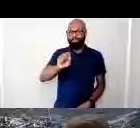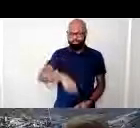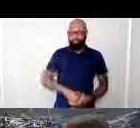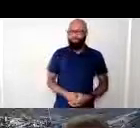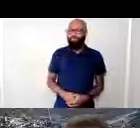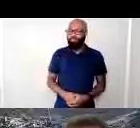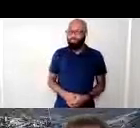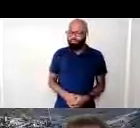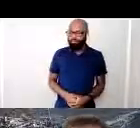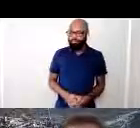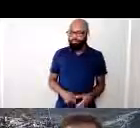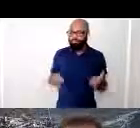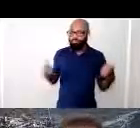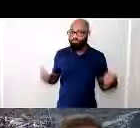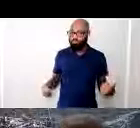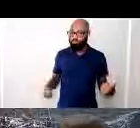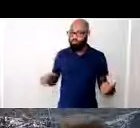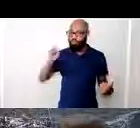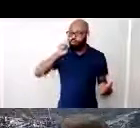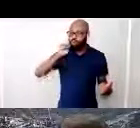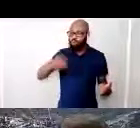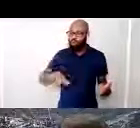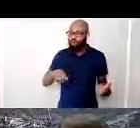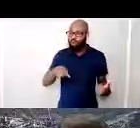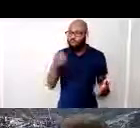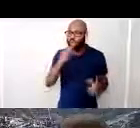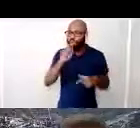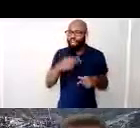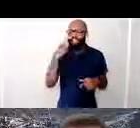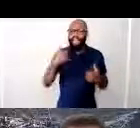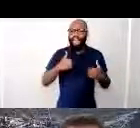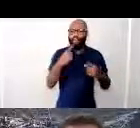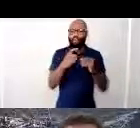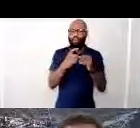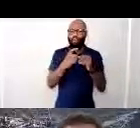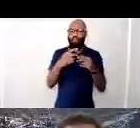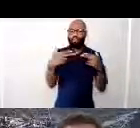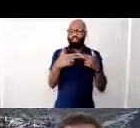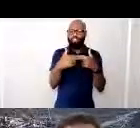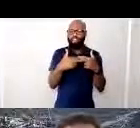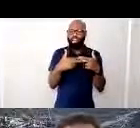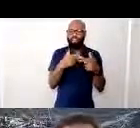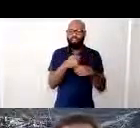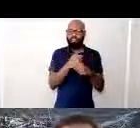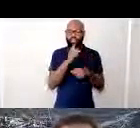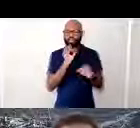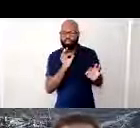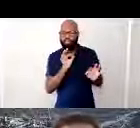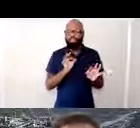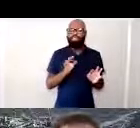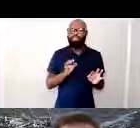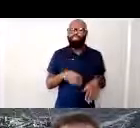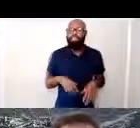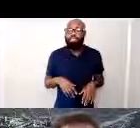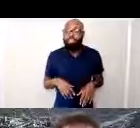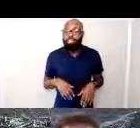Cool. Other questions? I think I've got one more slide. I want to make sure let's see what I've got. I just wanted to point out